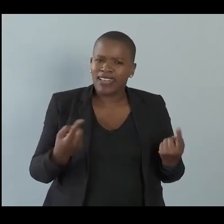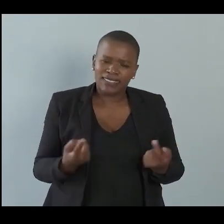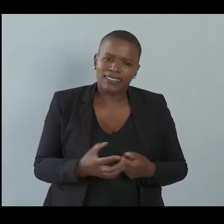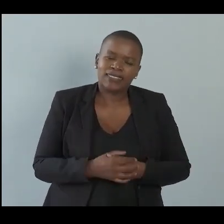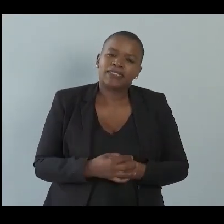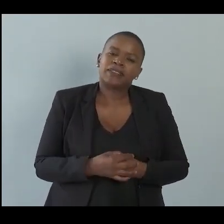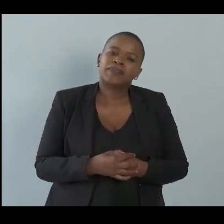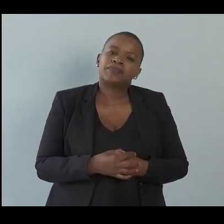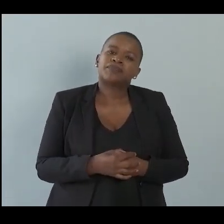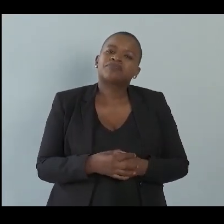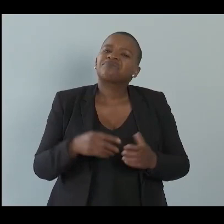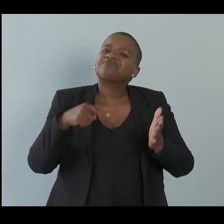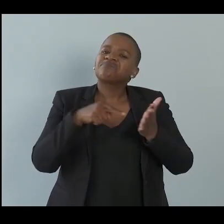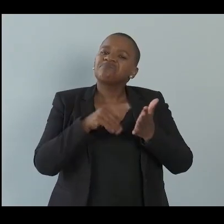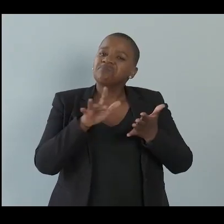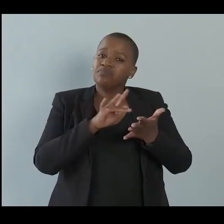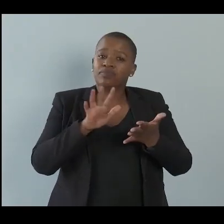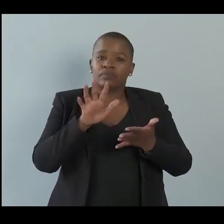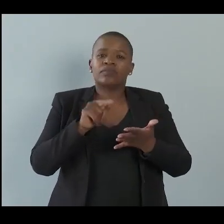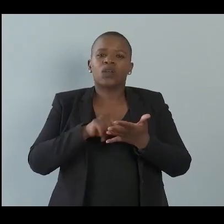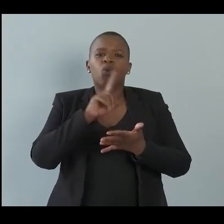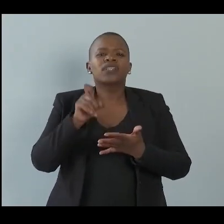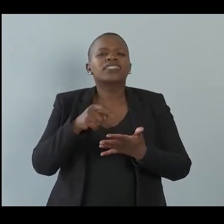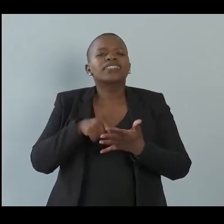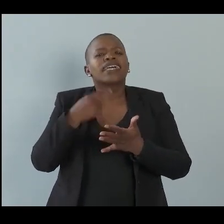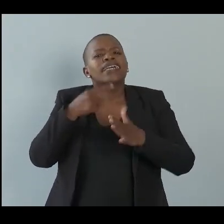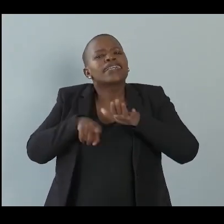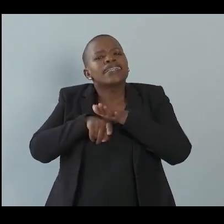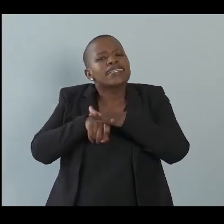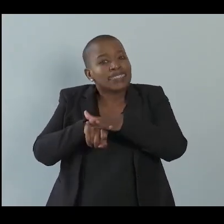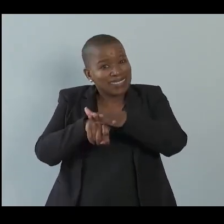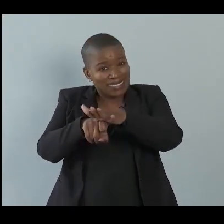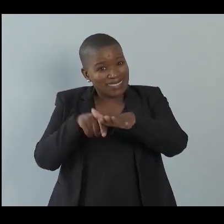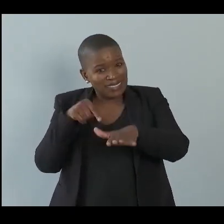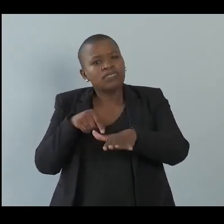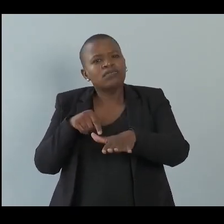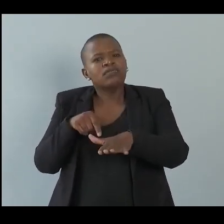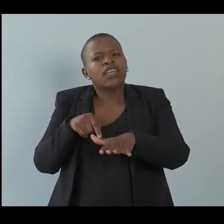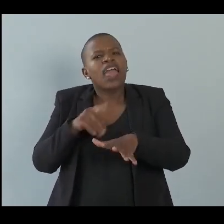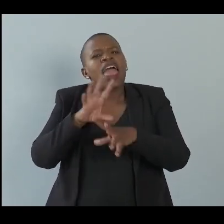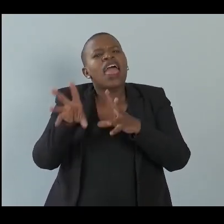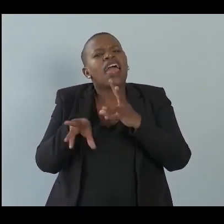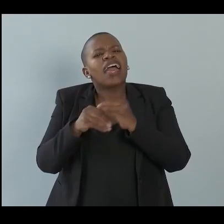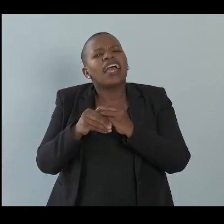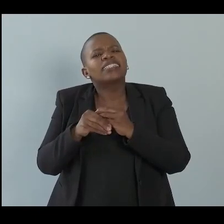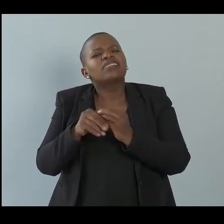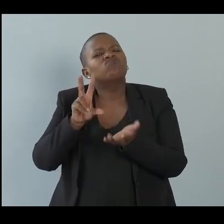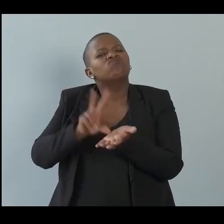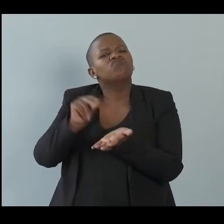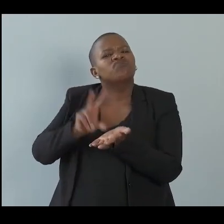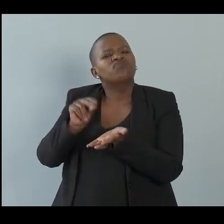who is saying Karoo/Cartrack provides an average cost of adding a subscriber to the cloud